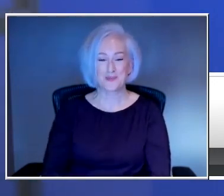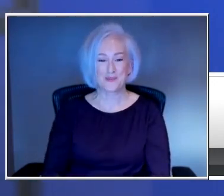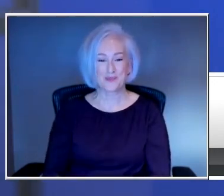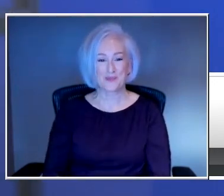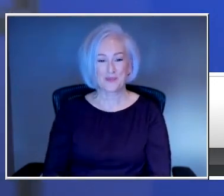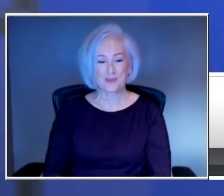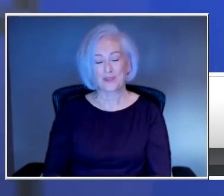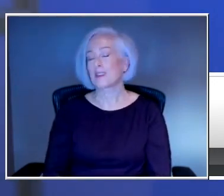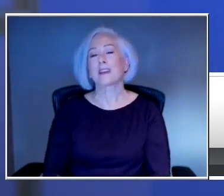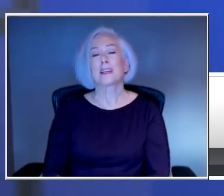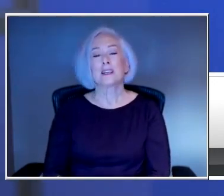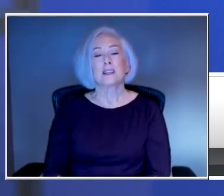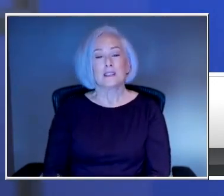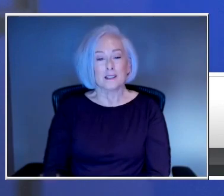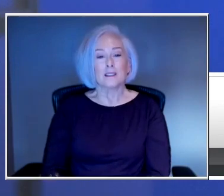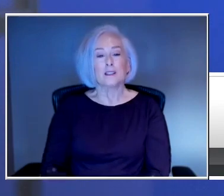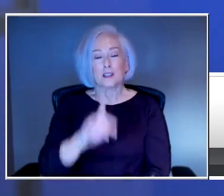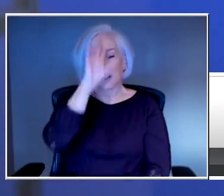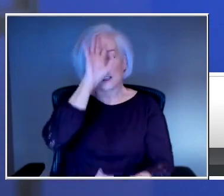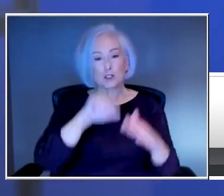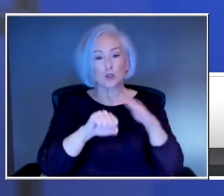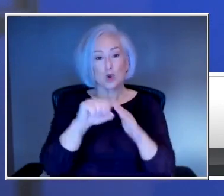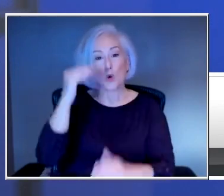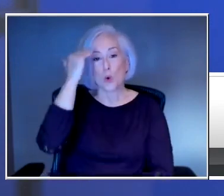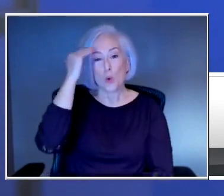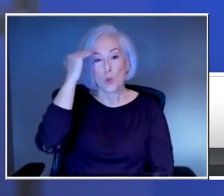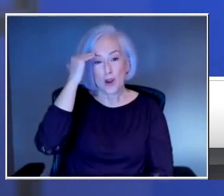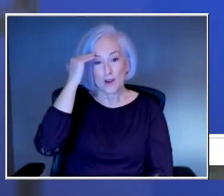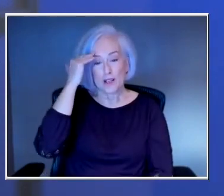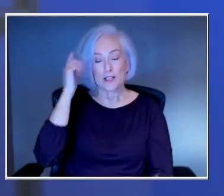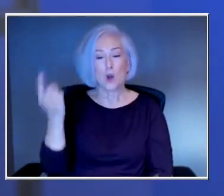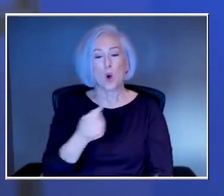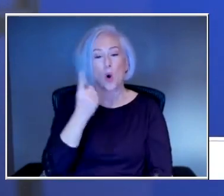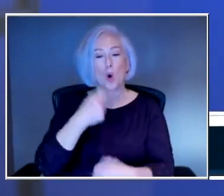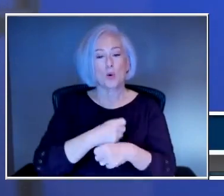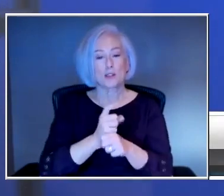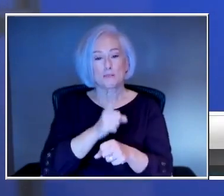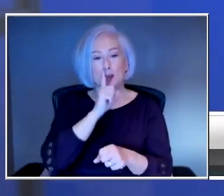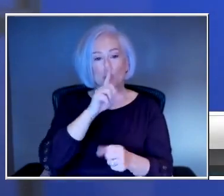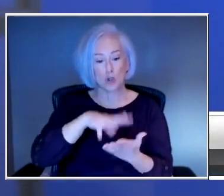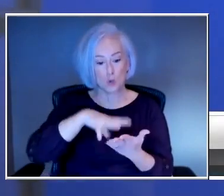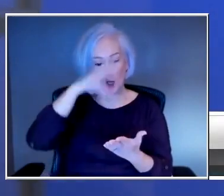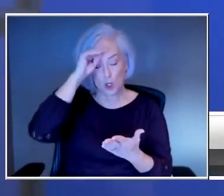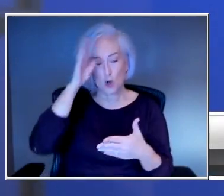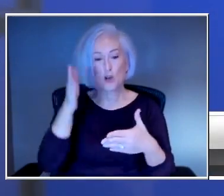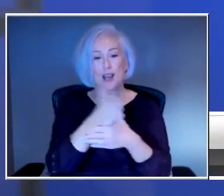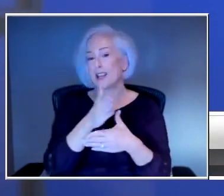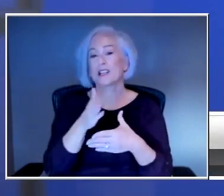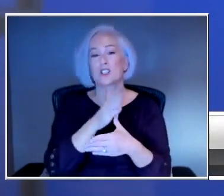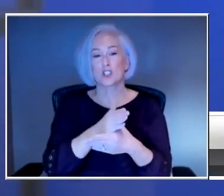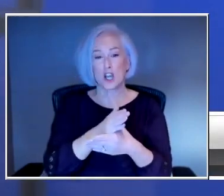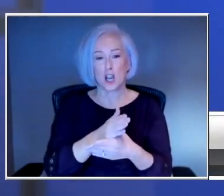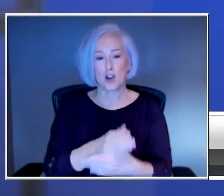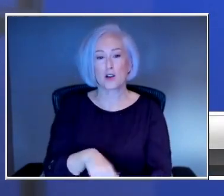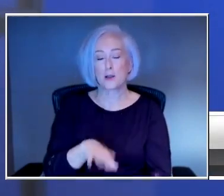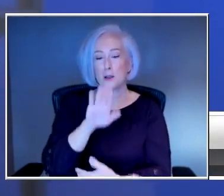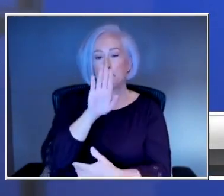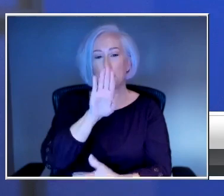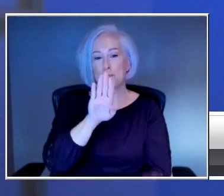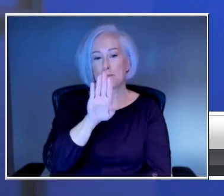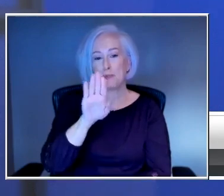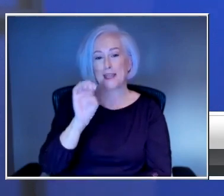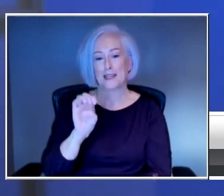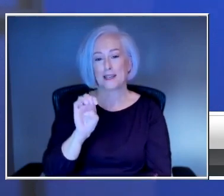about stroke awareness on this show before, we always make sure to learn and share with you that phrase, be fast. It's kind of a handy tool